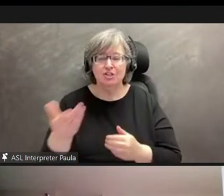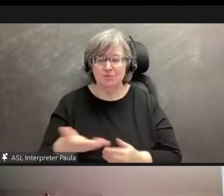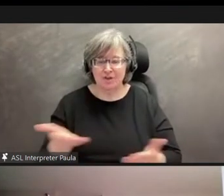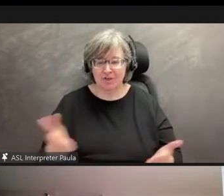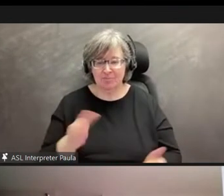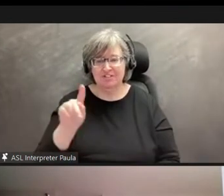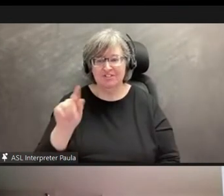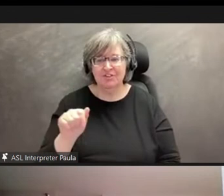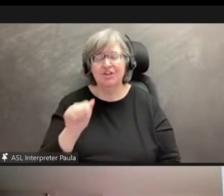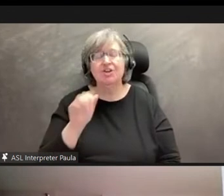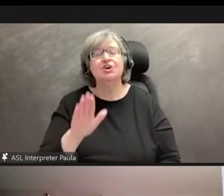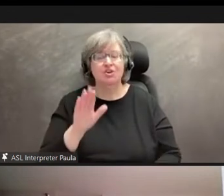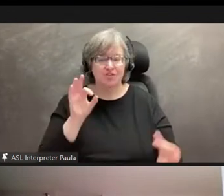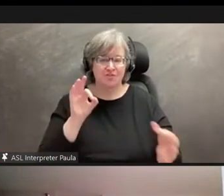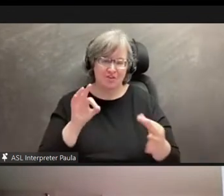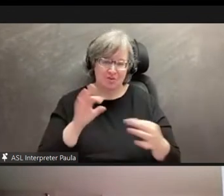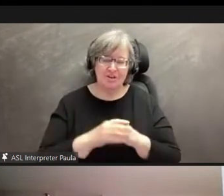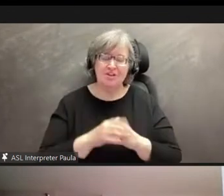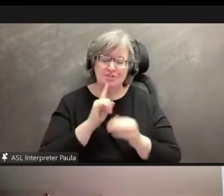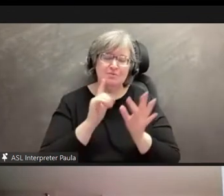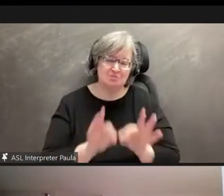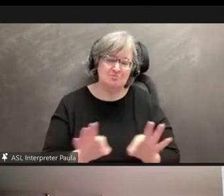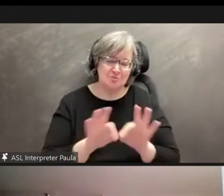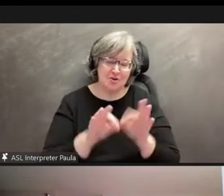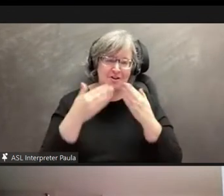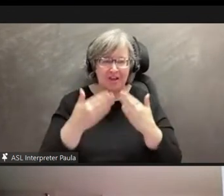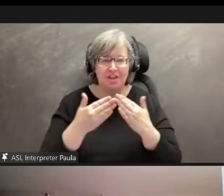and your feedback and voice is much appreciated. So thank you.